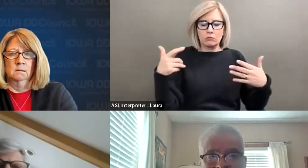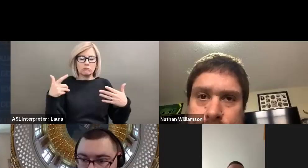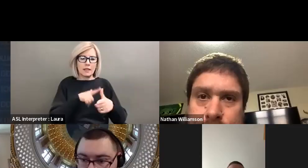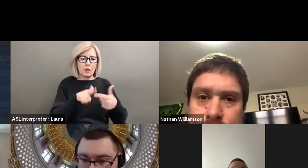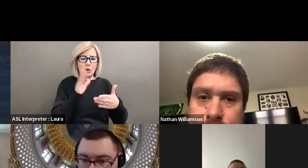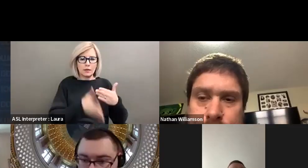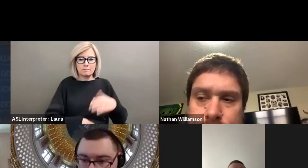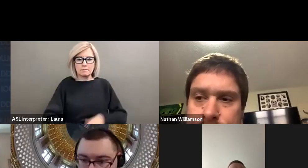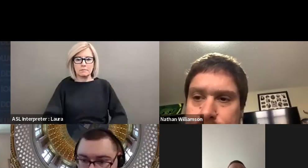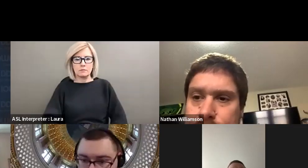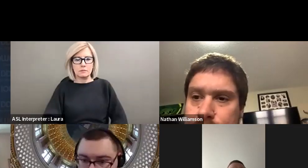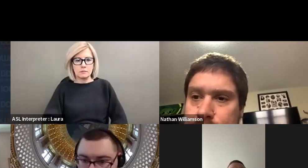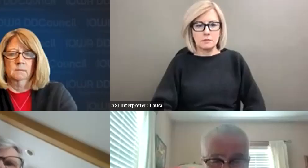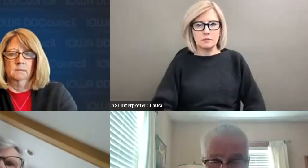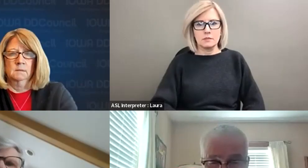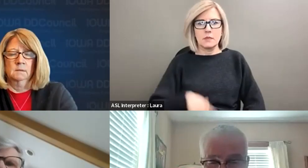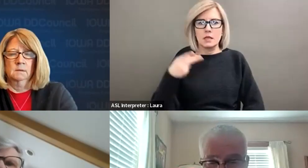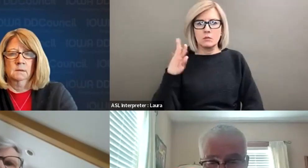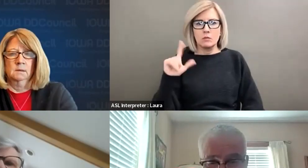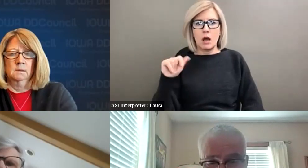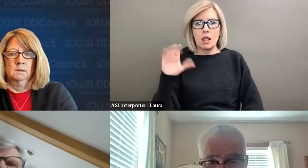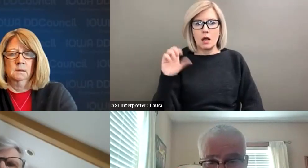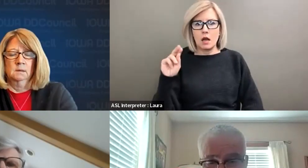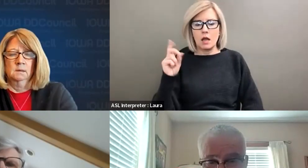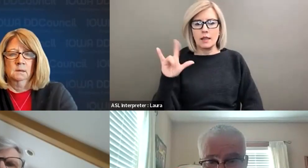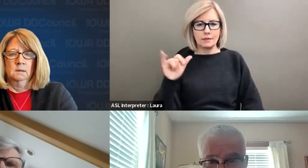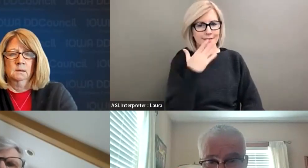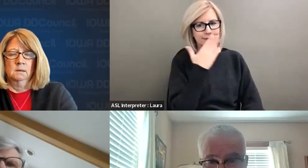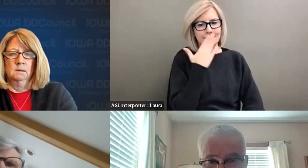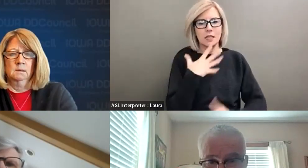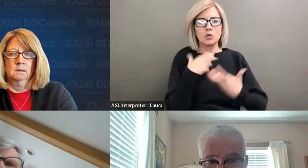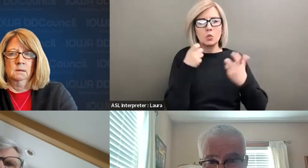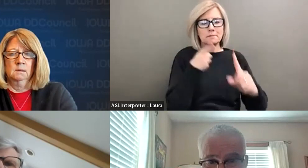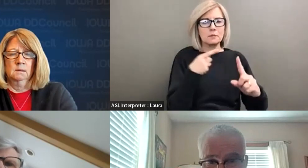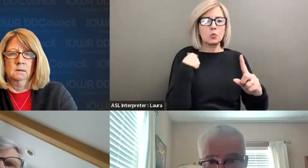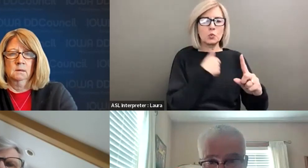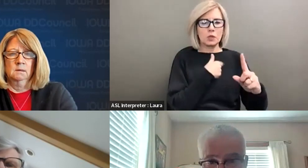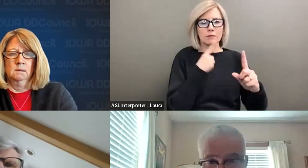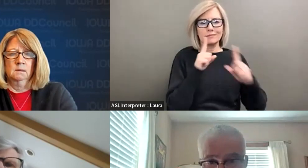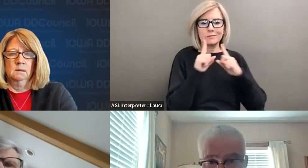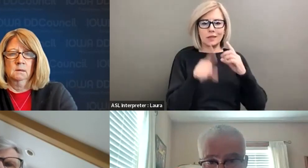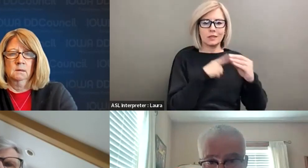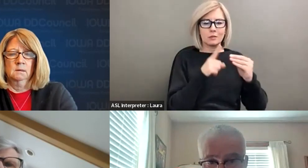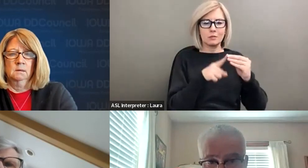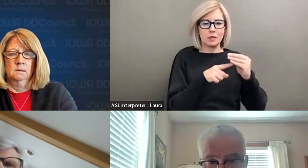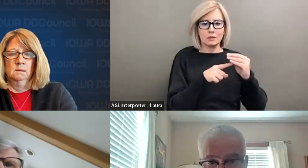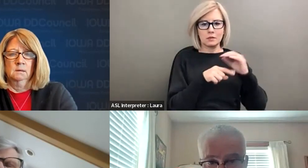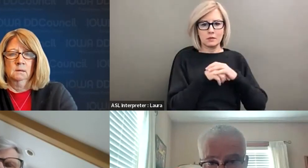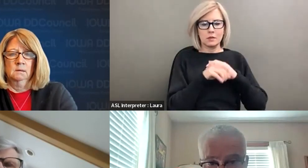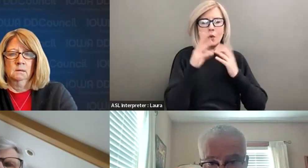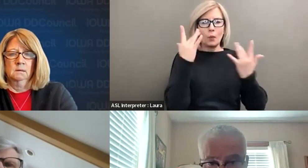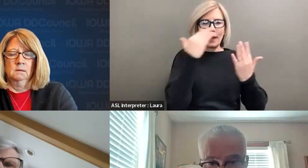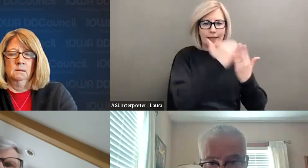So. Okay, thanks. Just wanted to point out, we've talked about wait lists here. We've